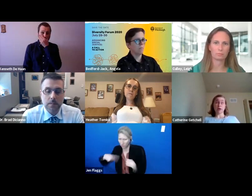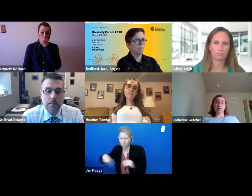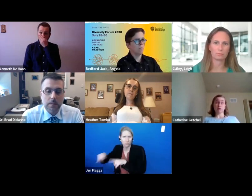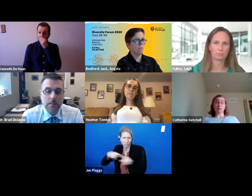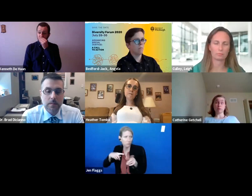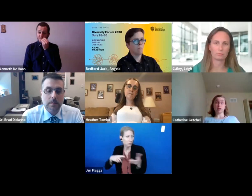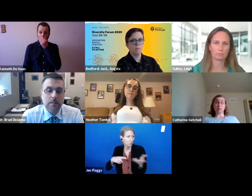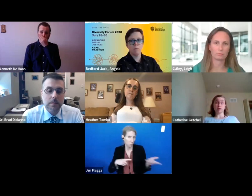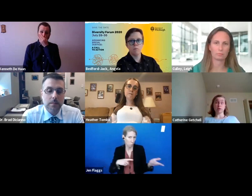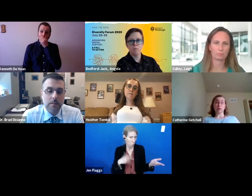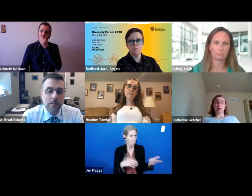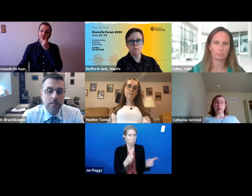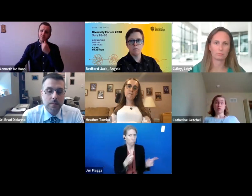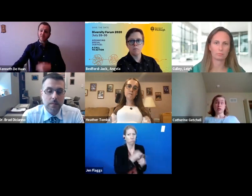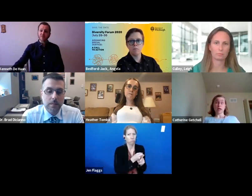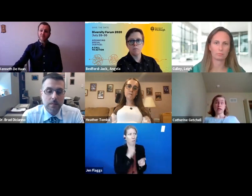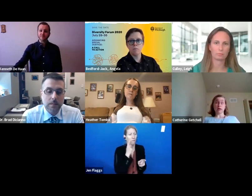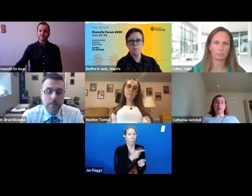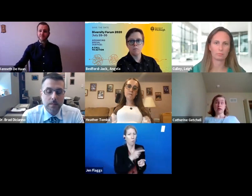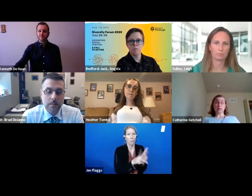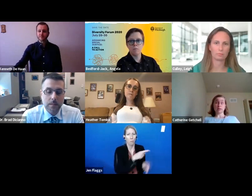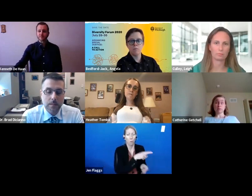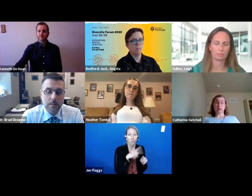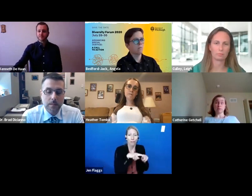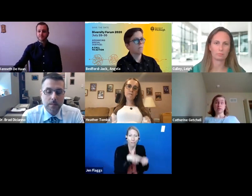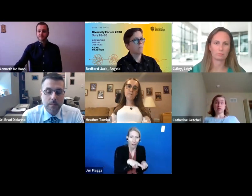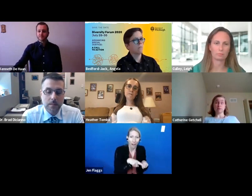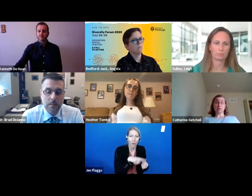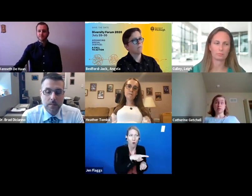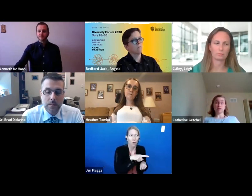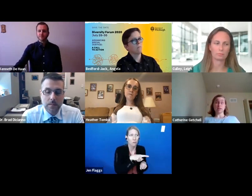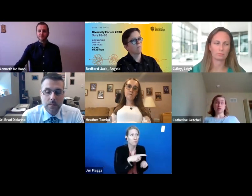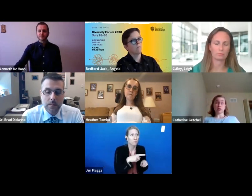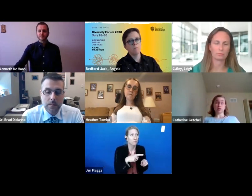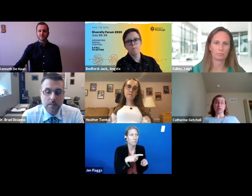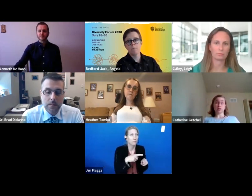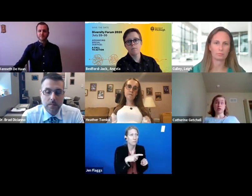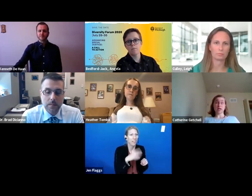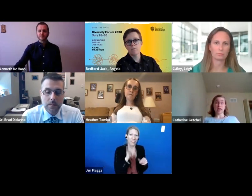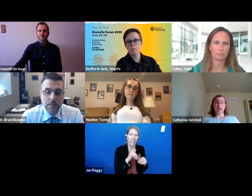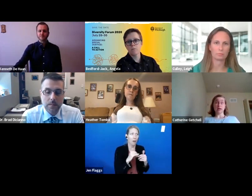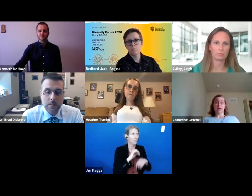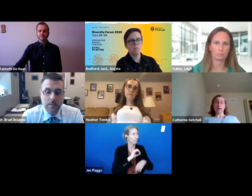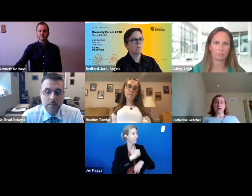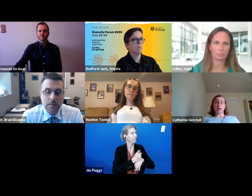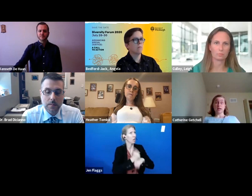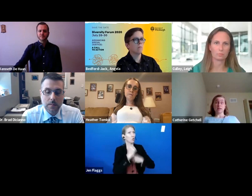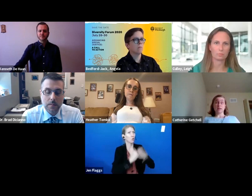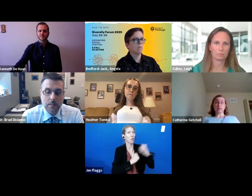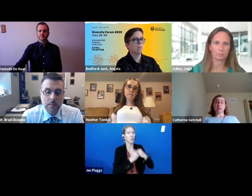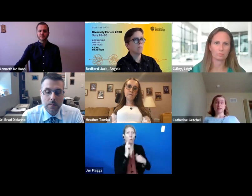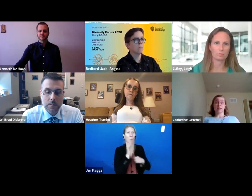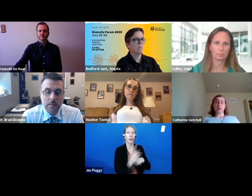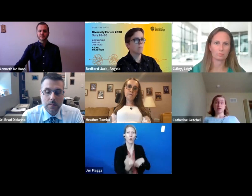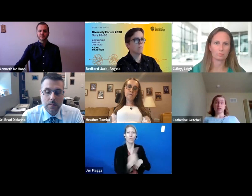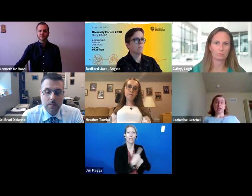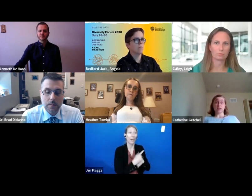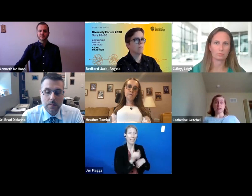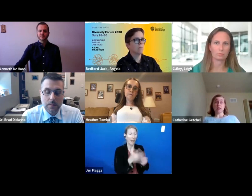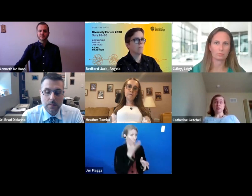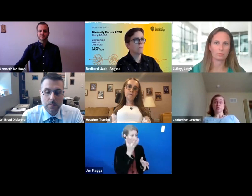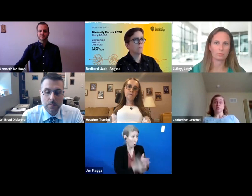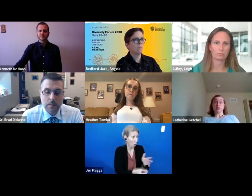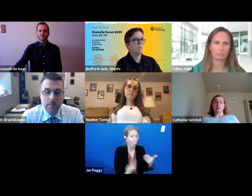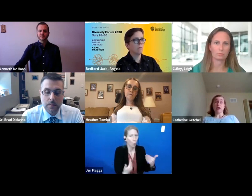that's very impactful for people who rely on sometimes some built-in structure into their day. And that's just an